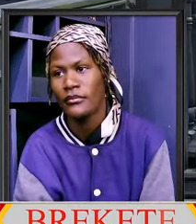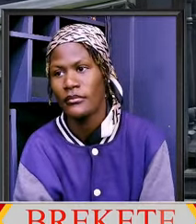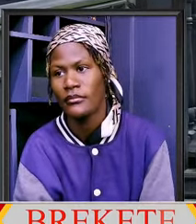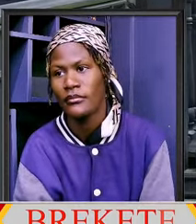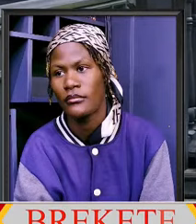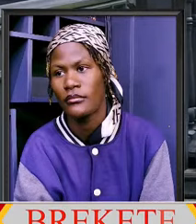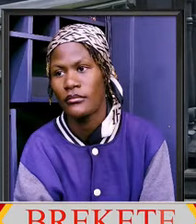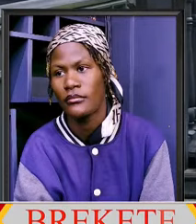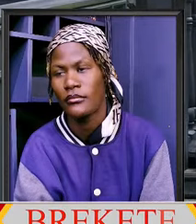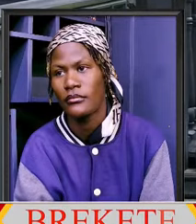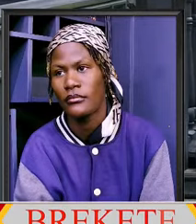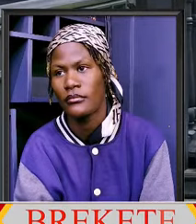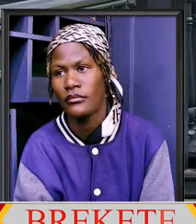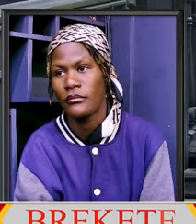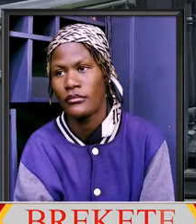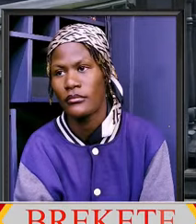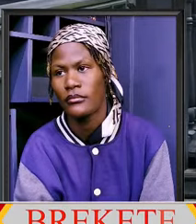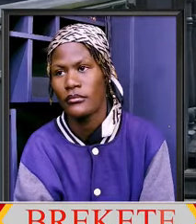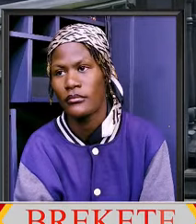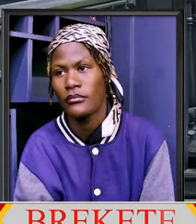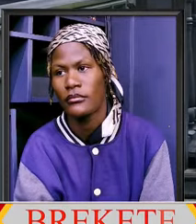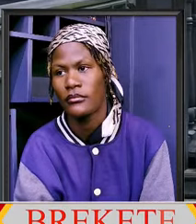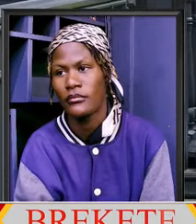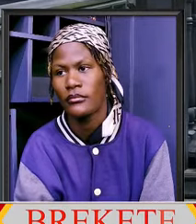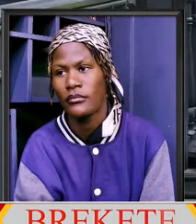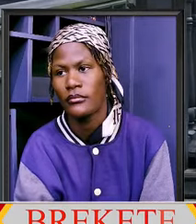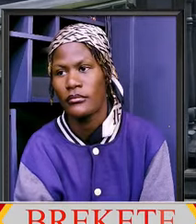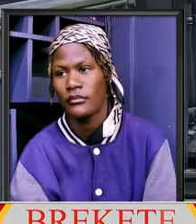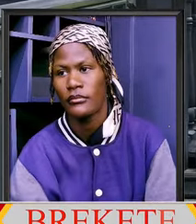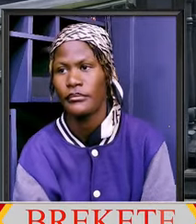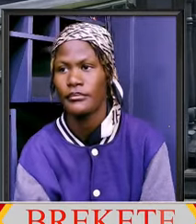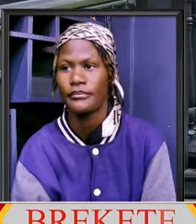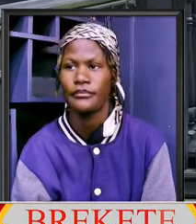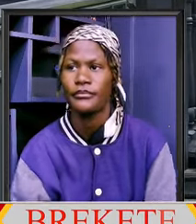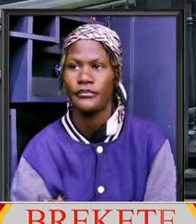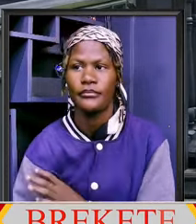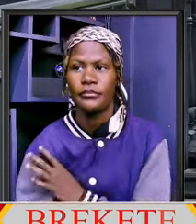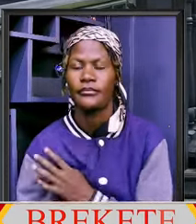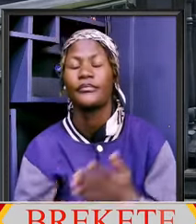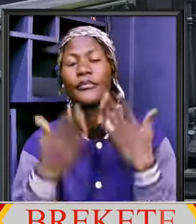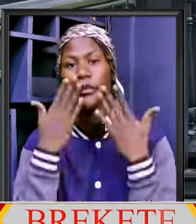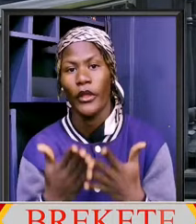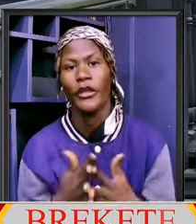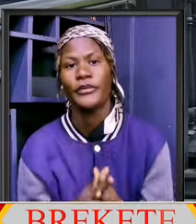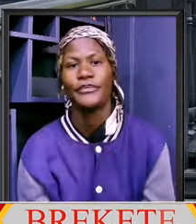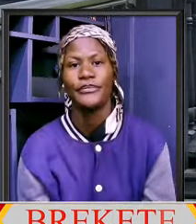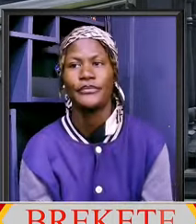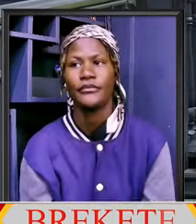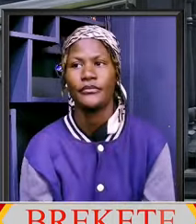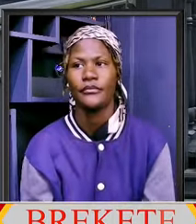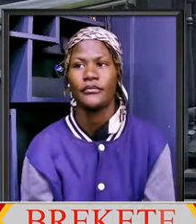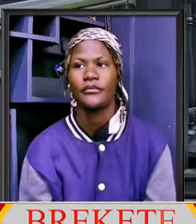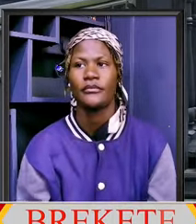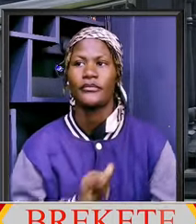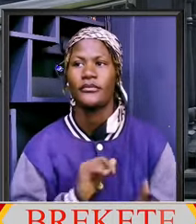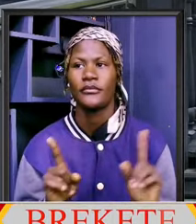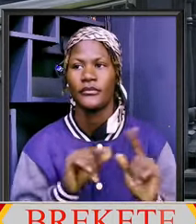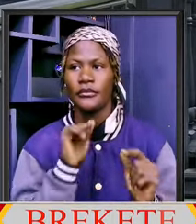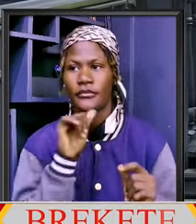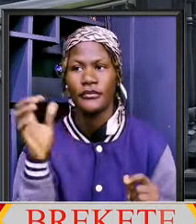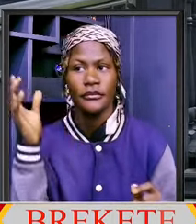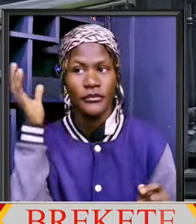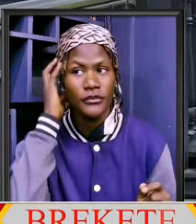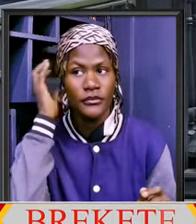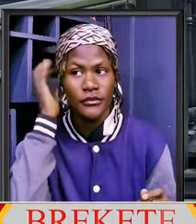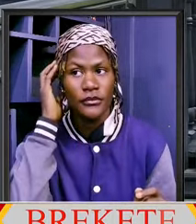Okay. Abba. Okay, thank you, sir. Okay, thank you, sir. I never hear for that. No, not you,